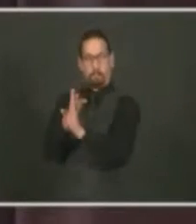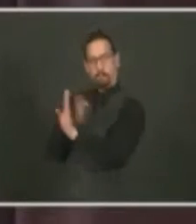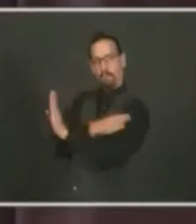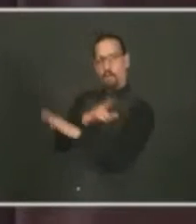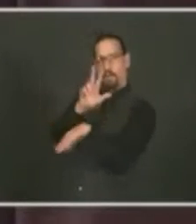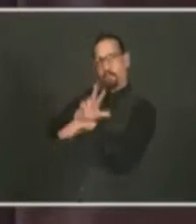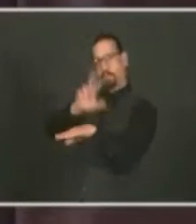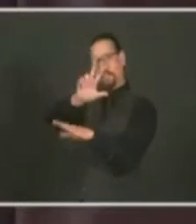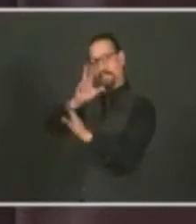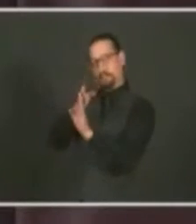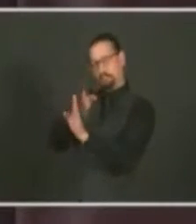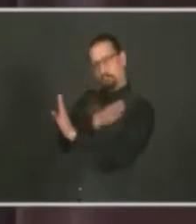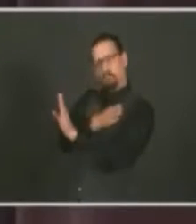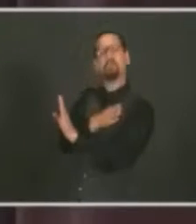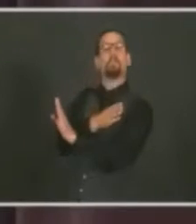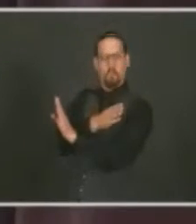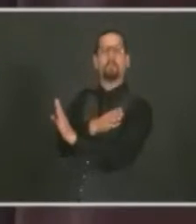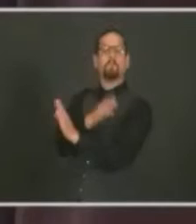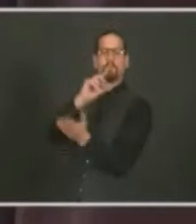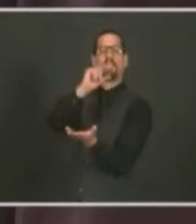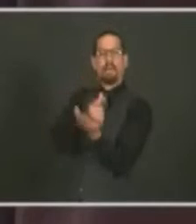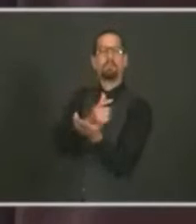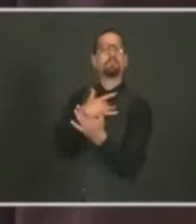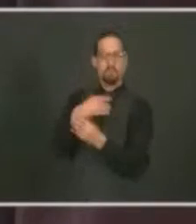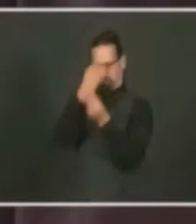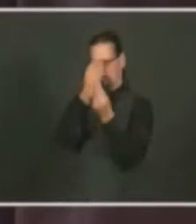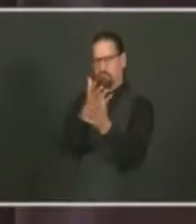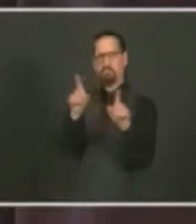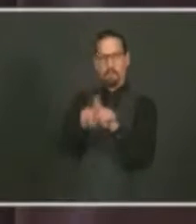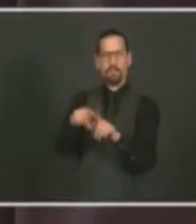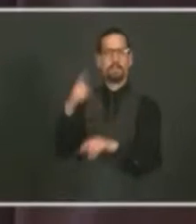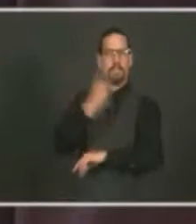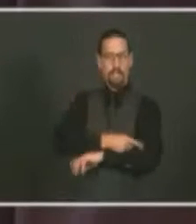day, first thing in the morning.